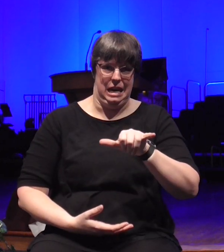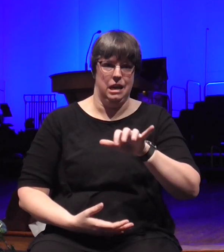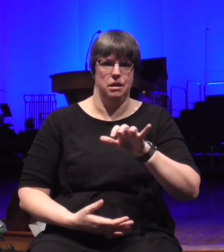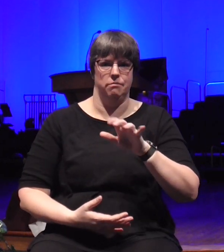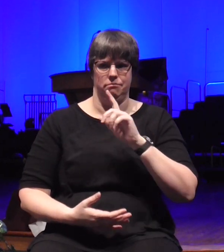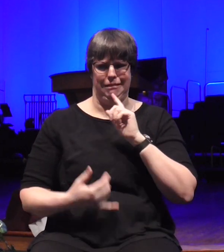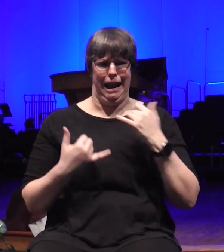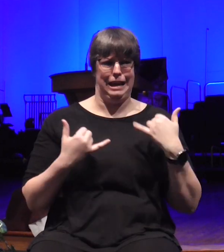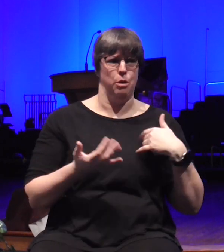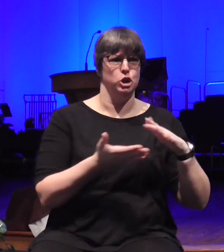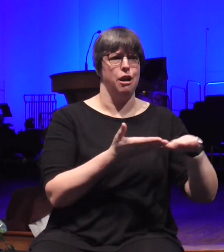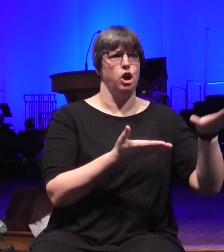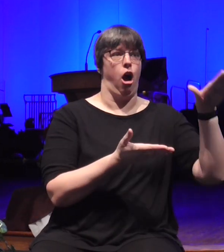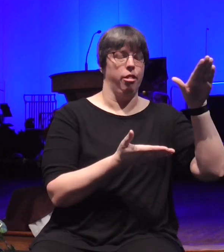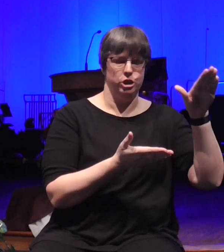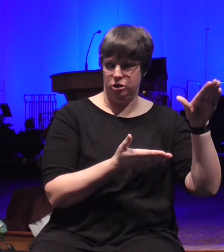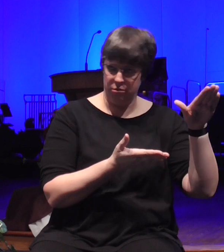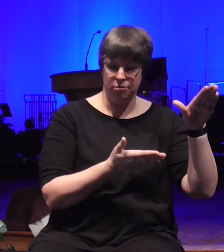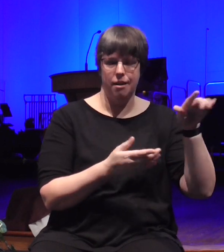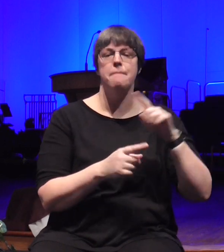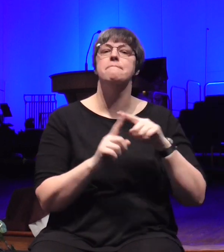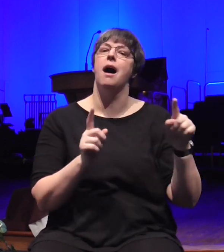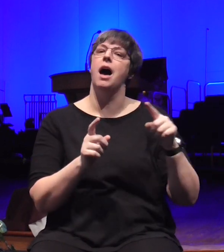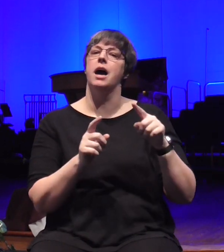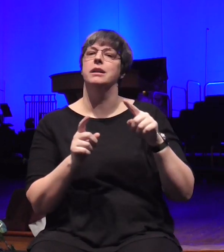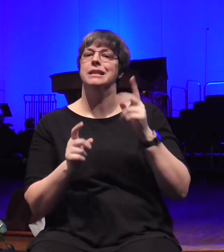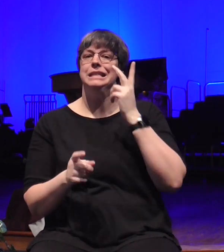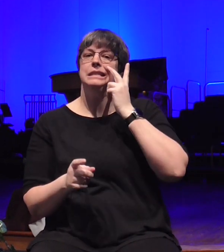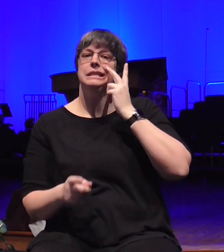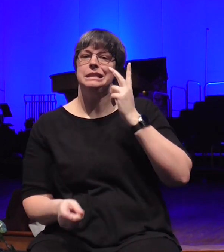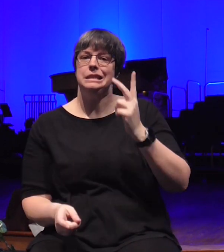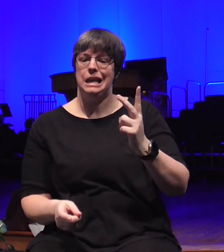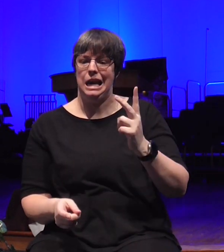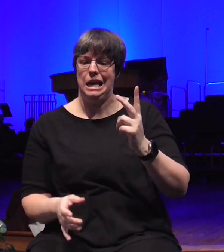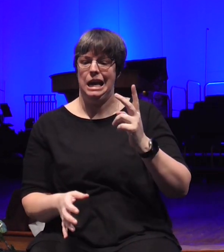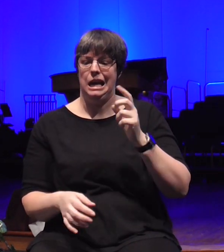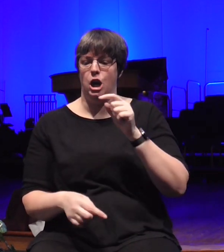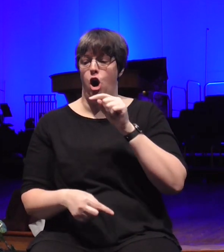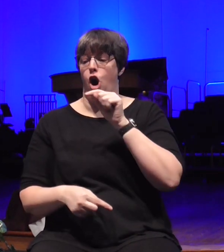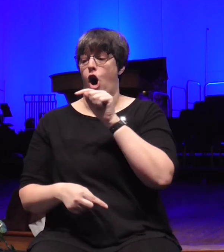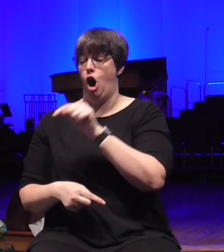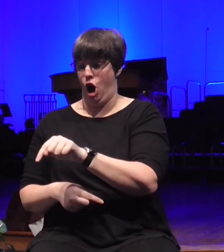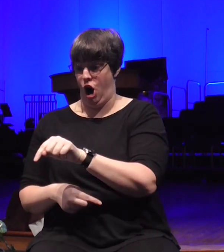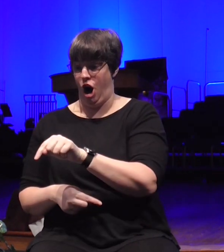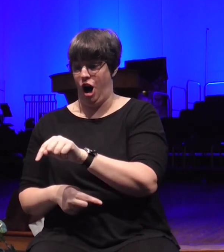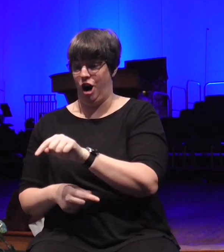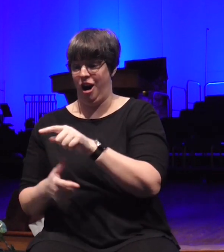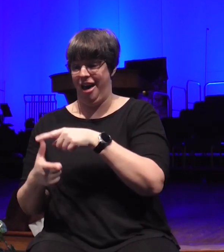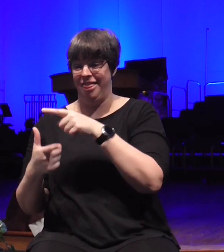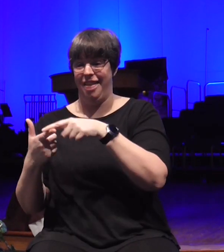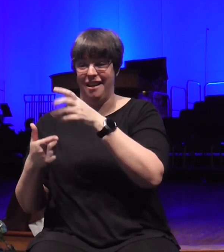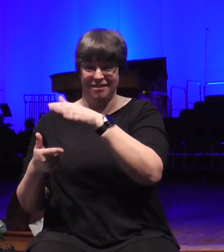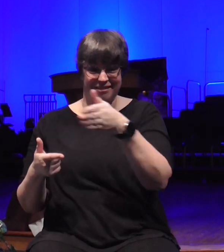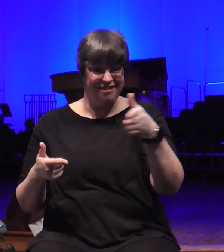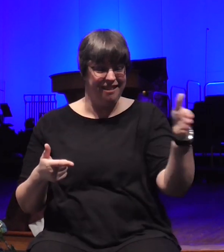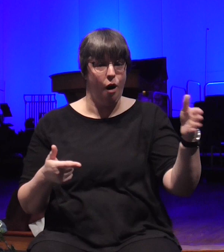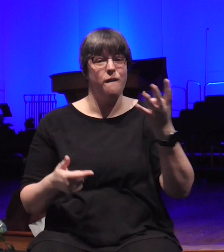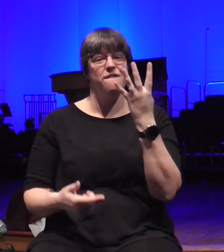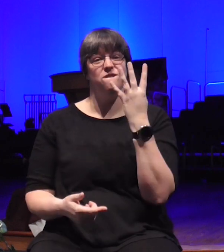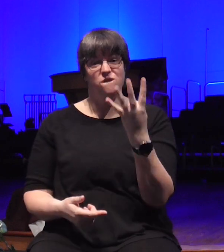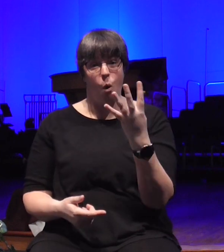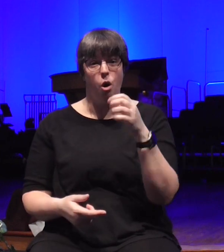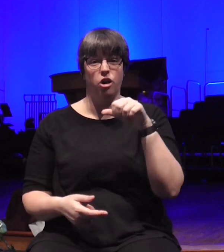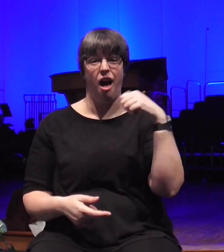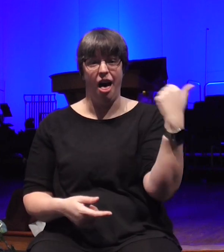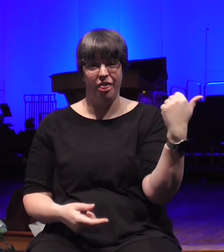hard to fathom. And following her came 4 other beautiful lights into our life: